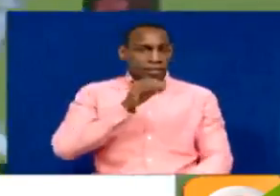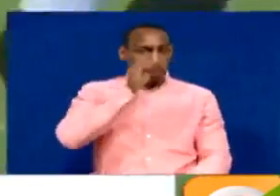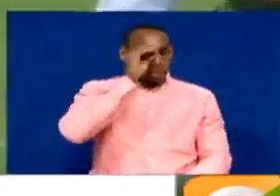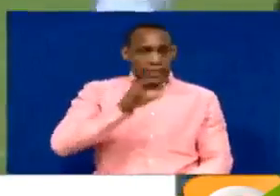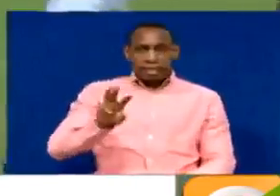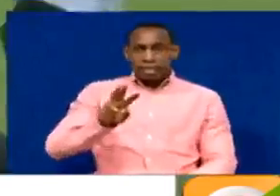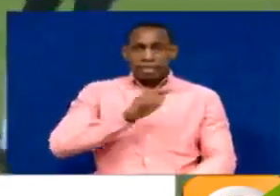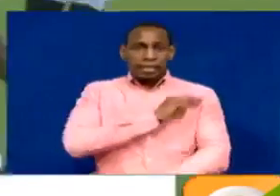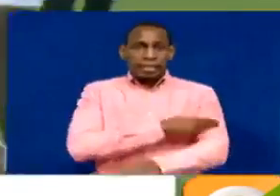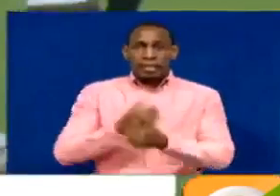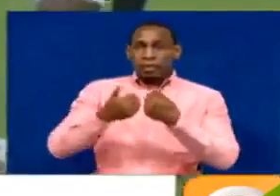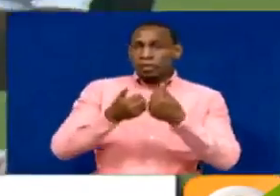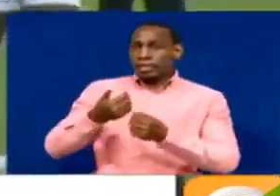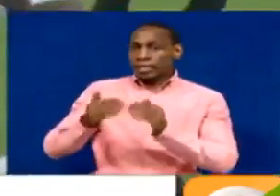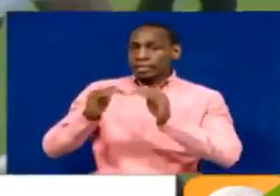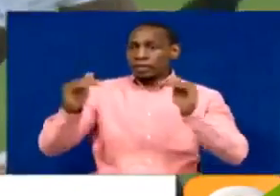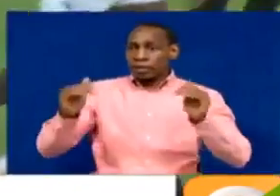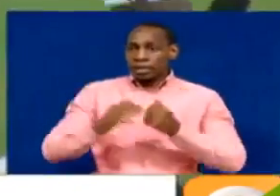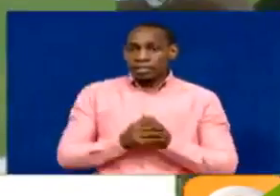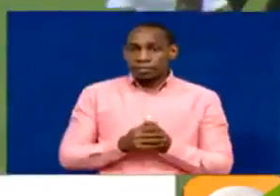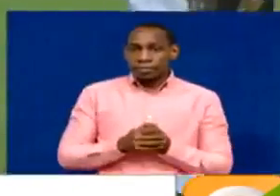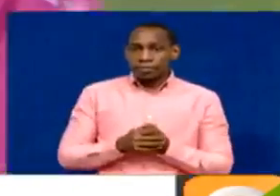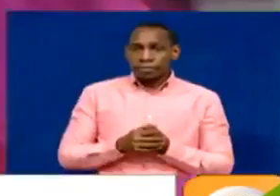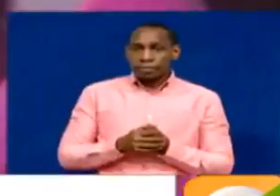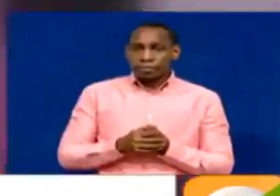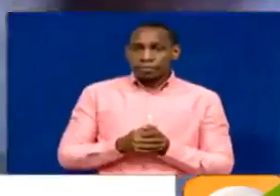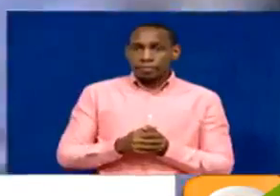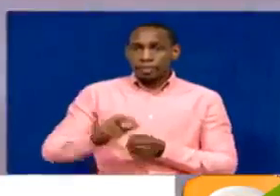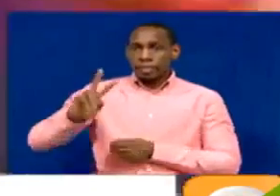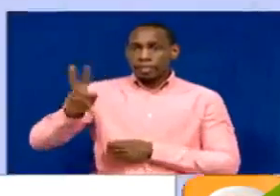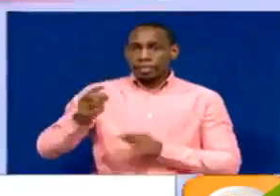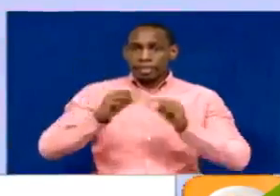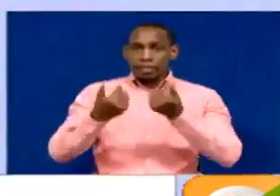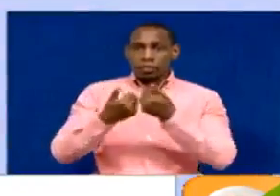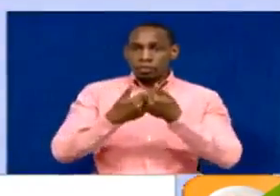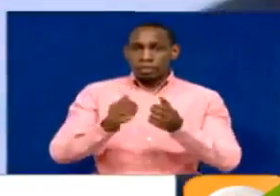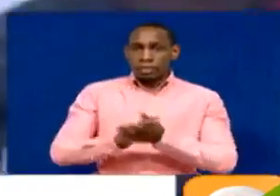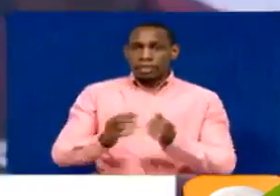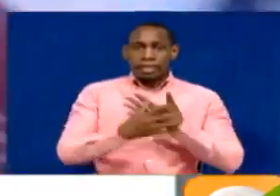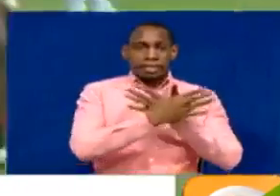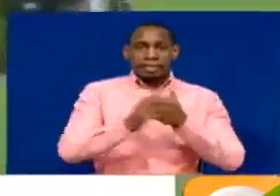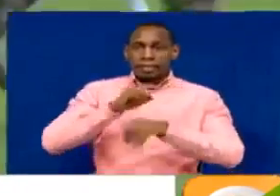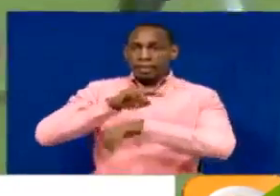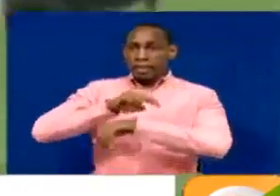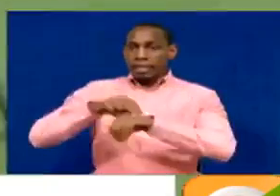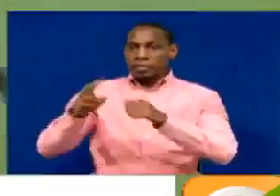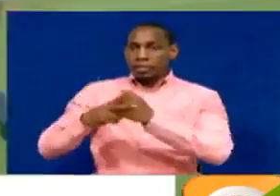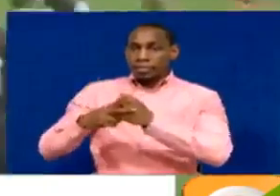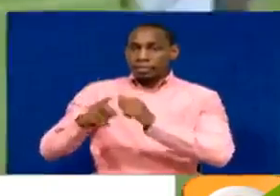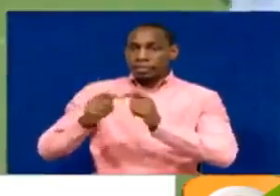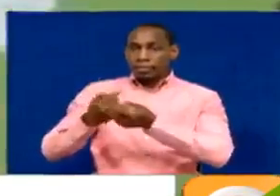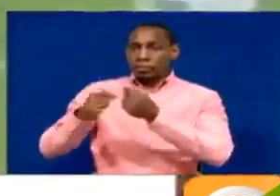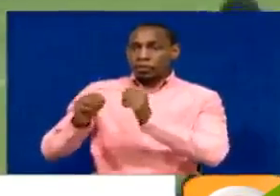West Africans struggled to find a response to the rampaging Shujaa. In their second group game against Germany, the National Sevens team bagged a